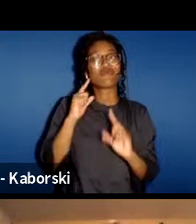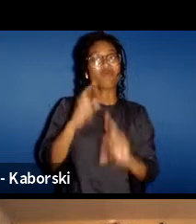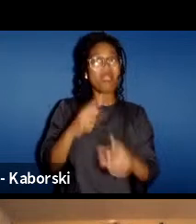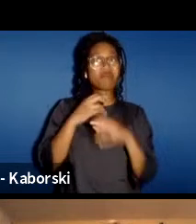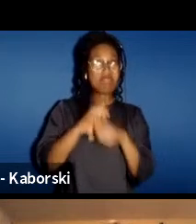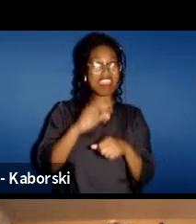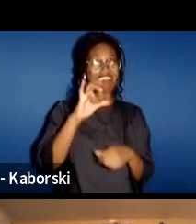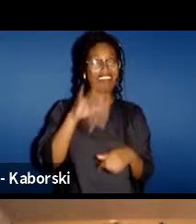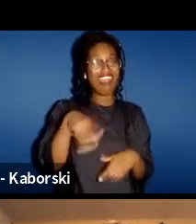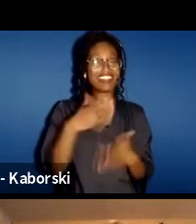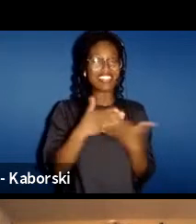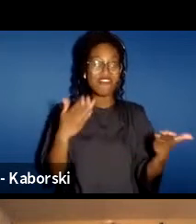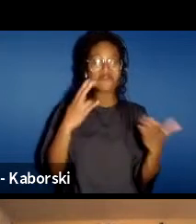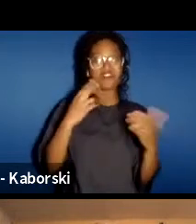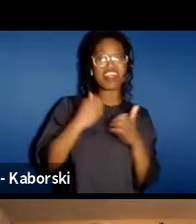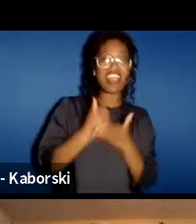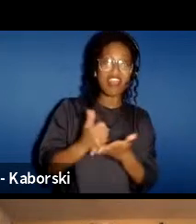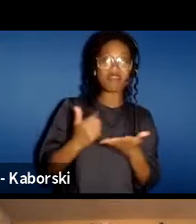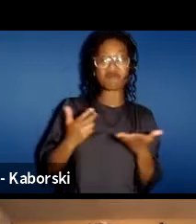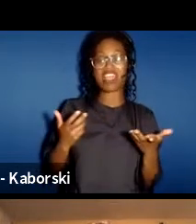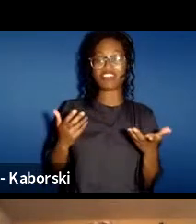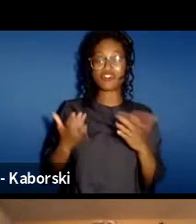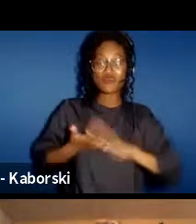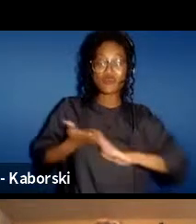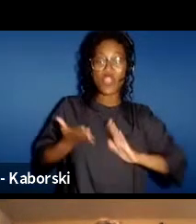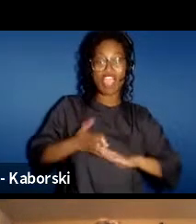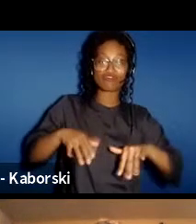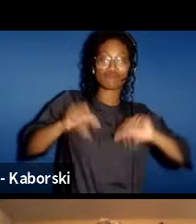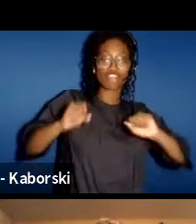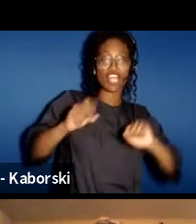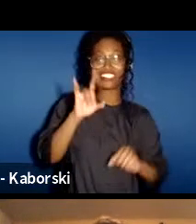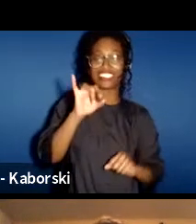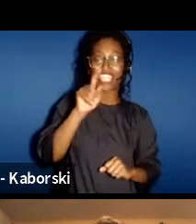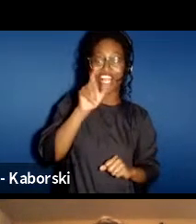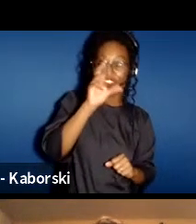start a distillery like this. It was